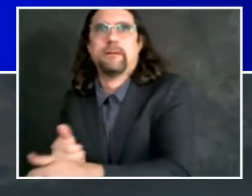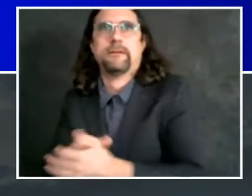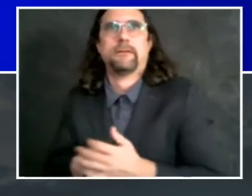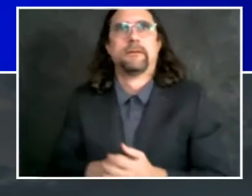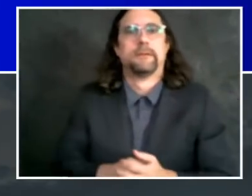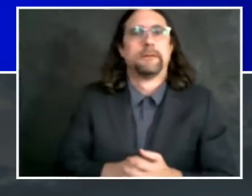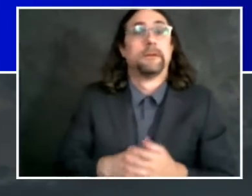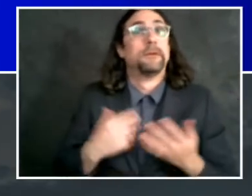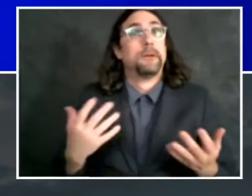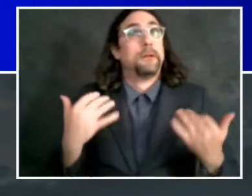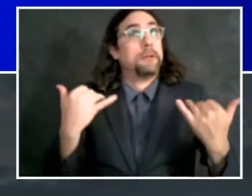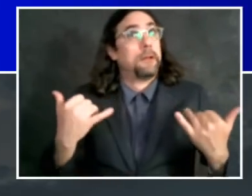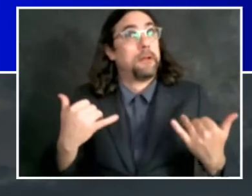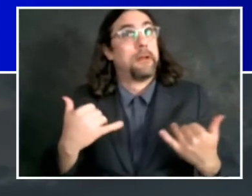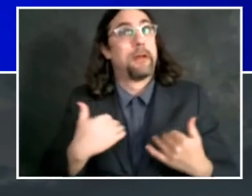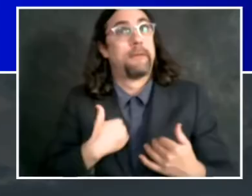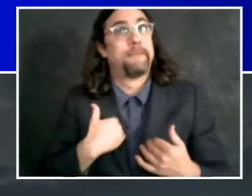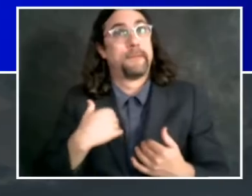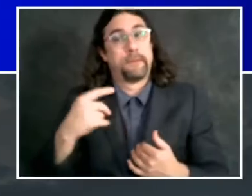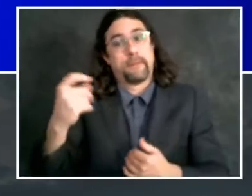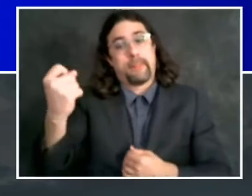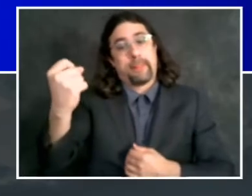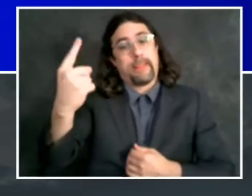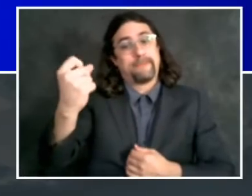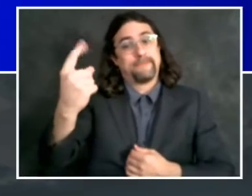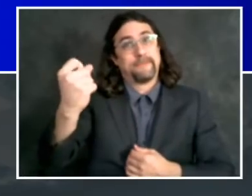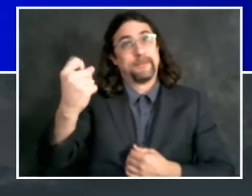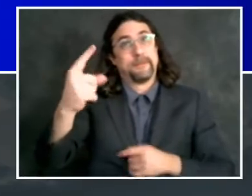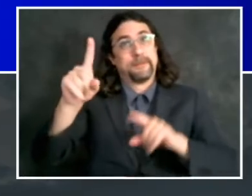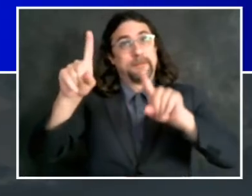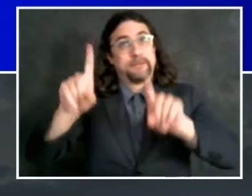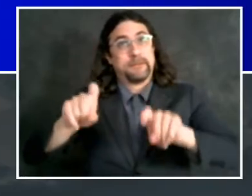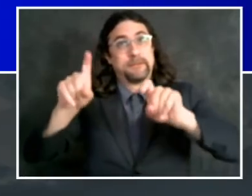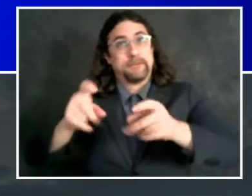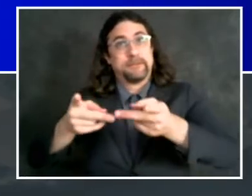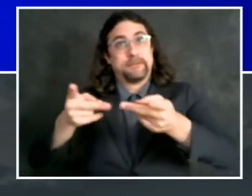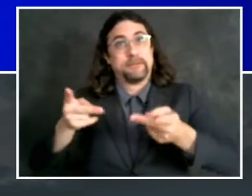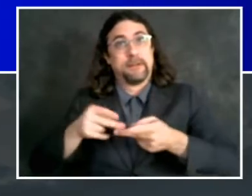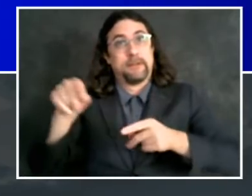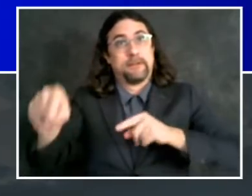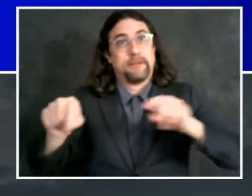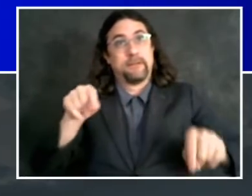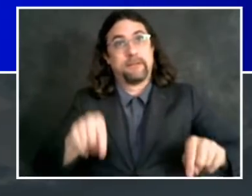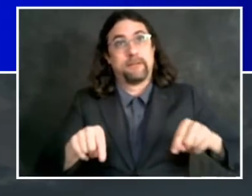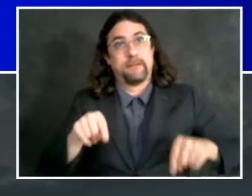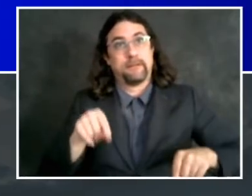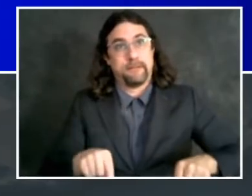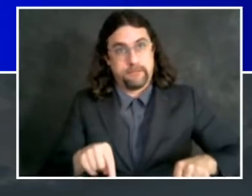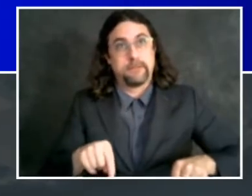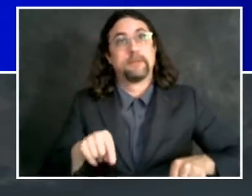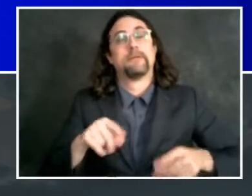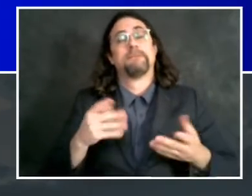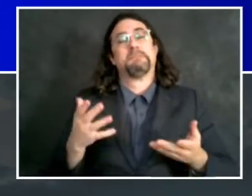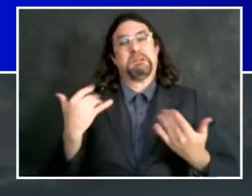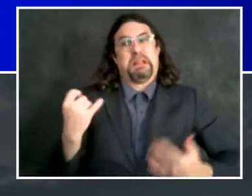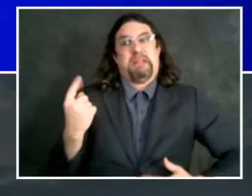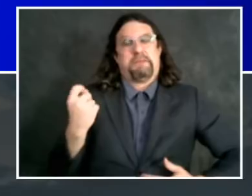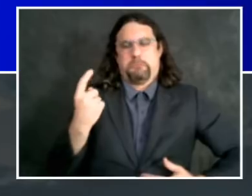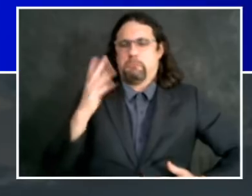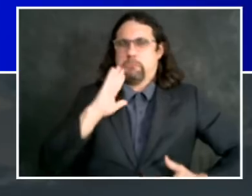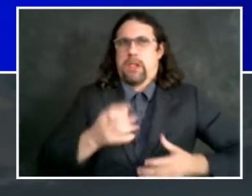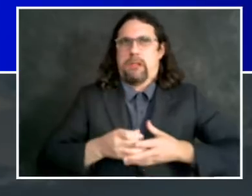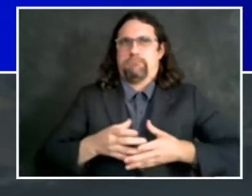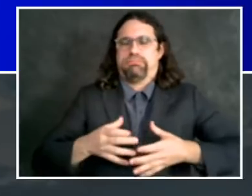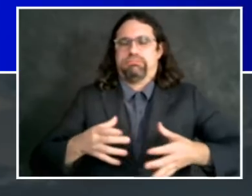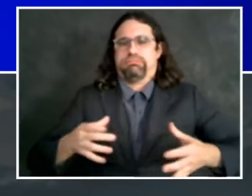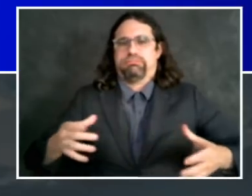May 18th. So this is now really moving fast. Testing dynamics are